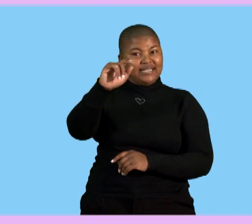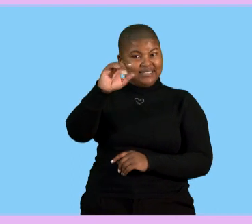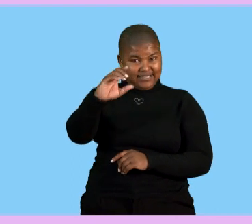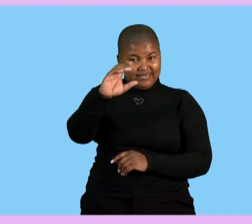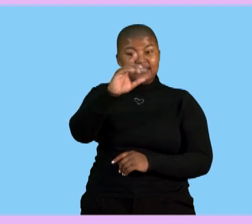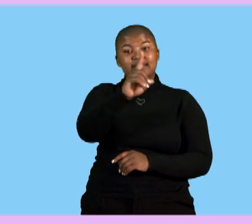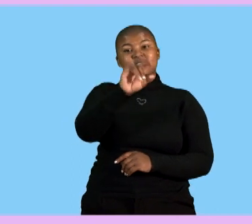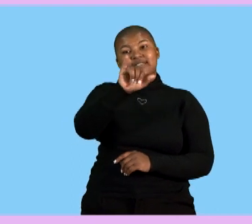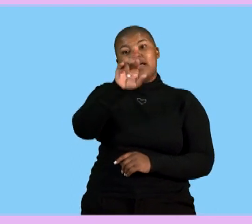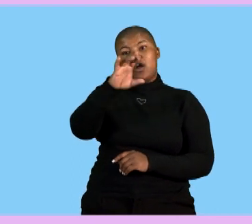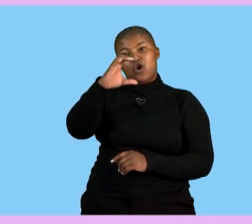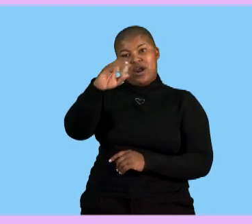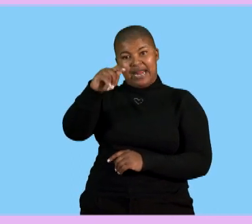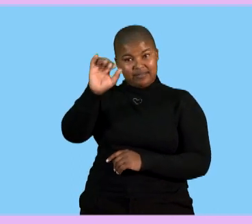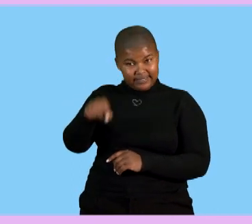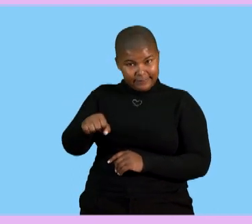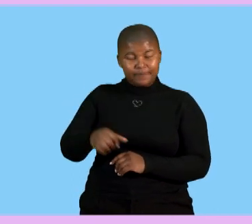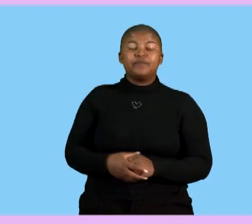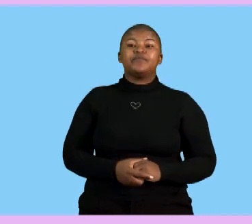is direct.